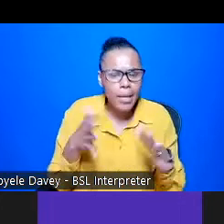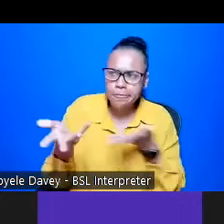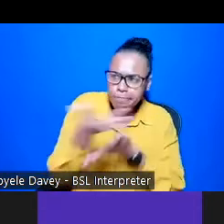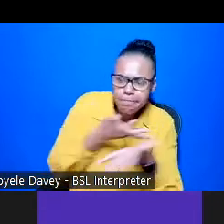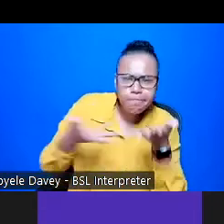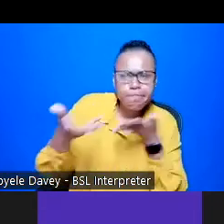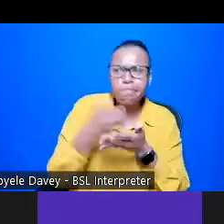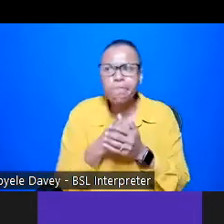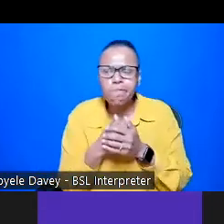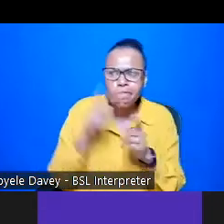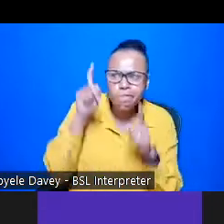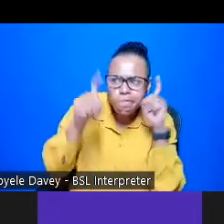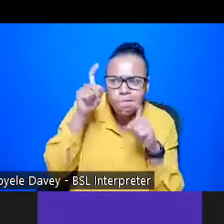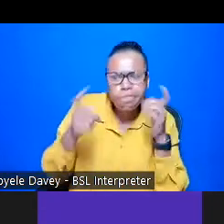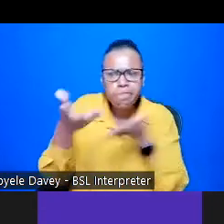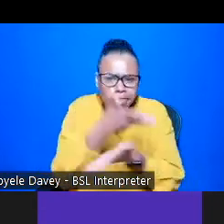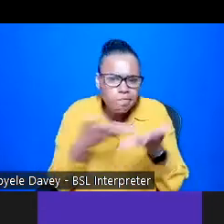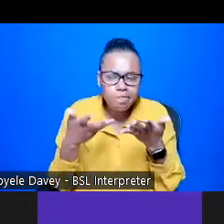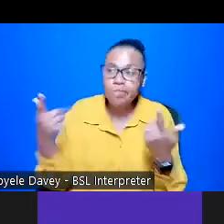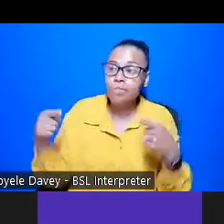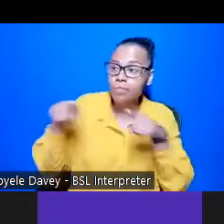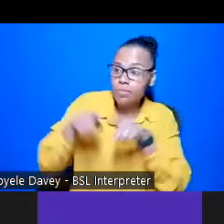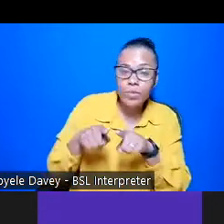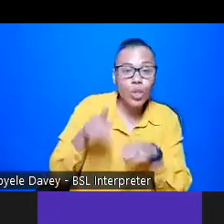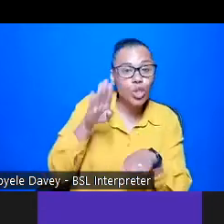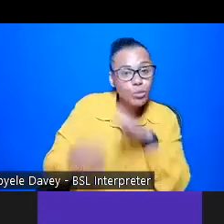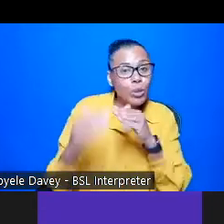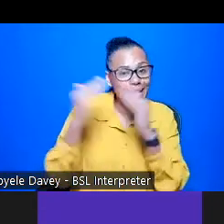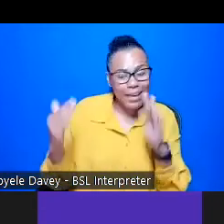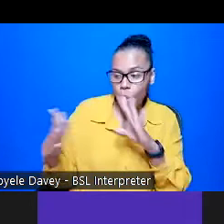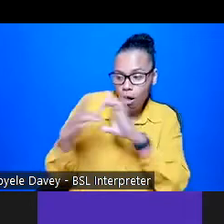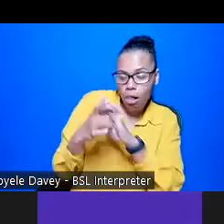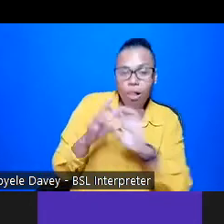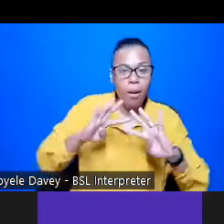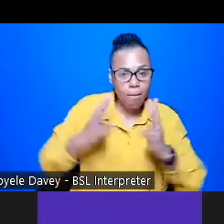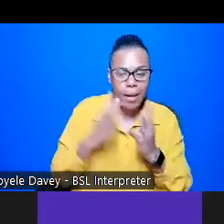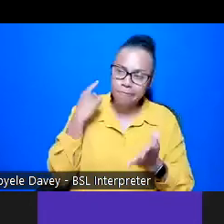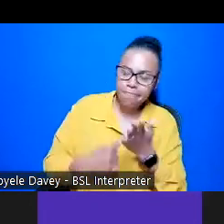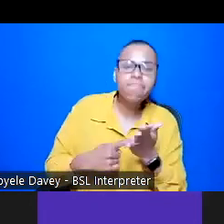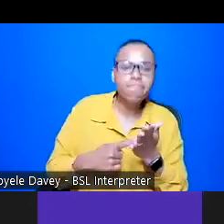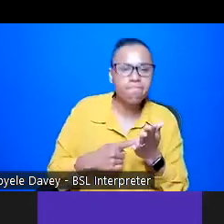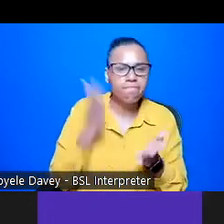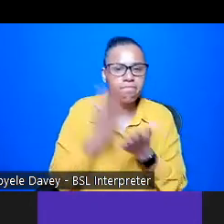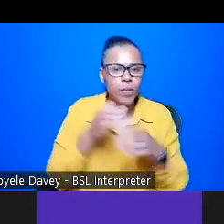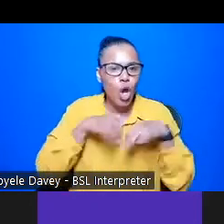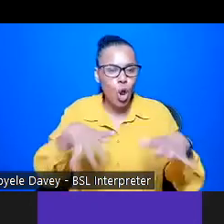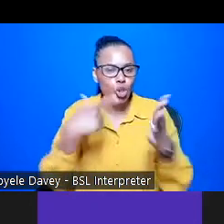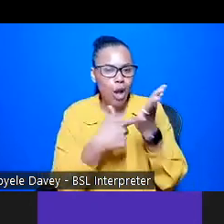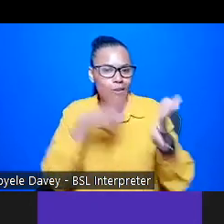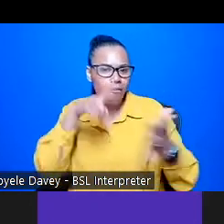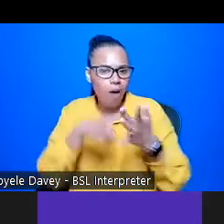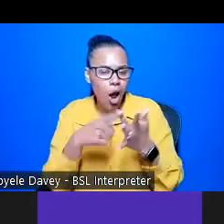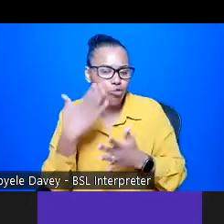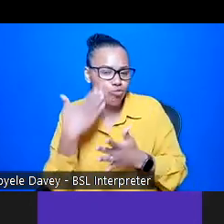Sporting Equals, the panel announced, launched and administered the Rates Representation Index. The